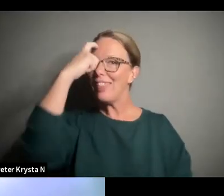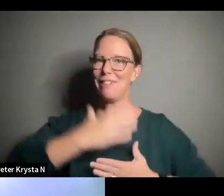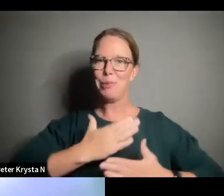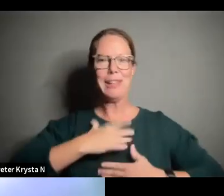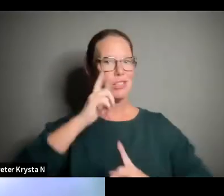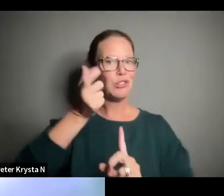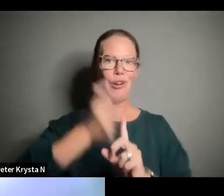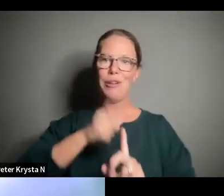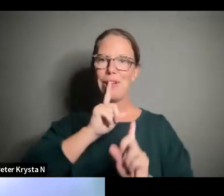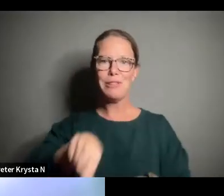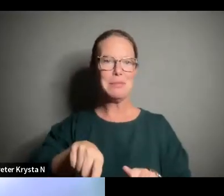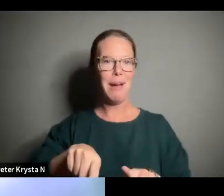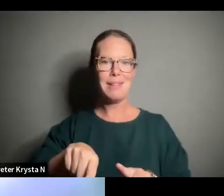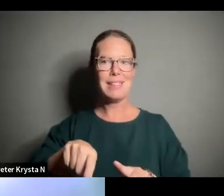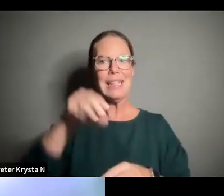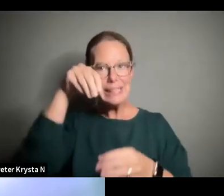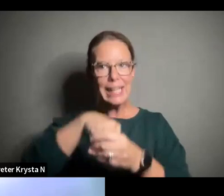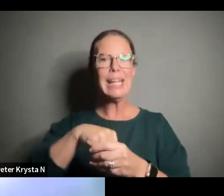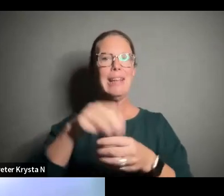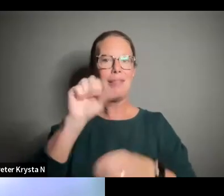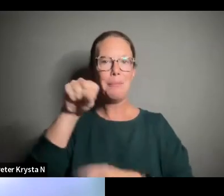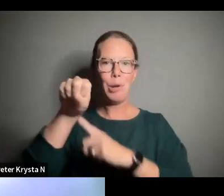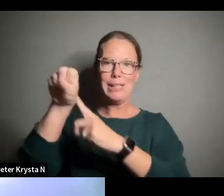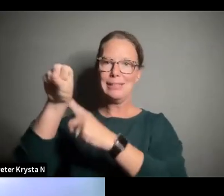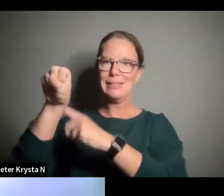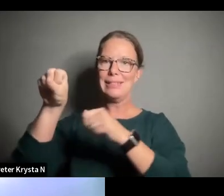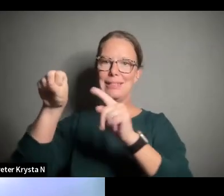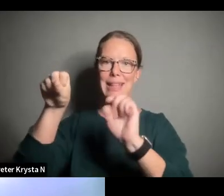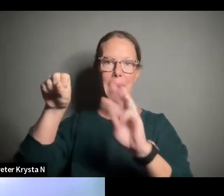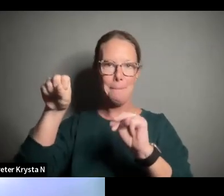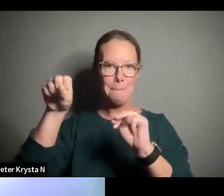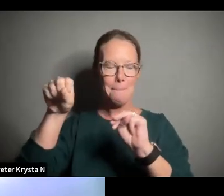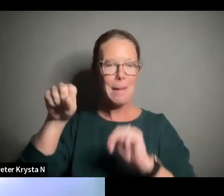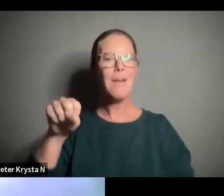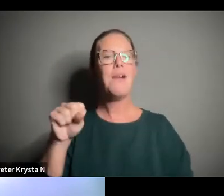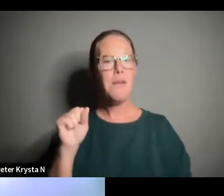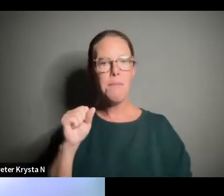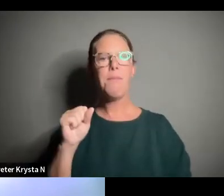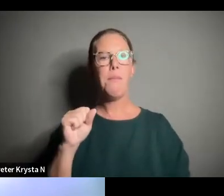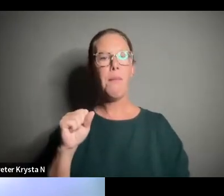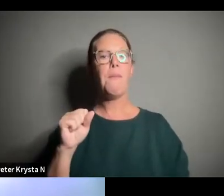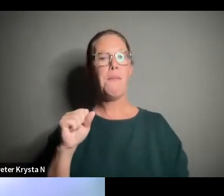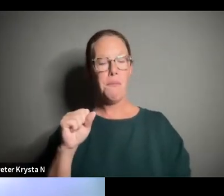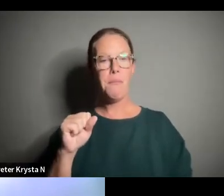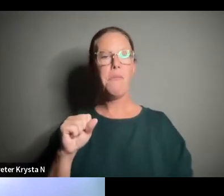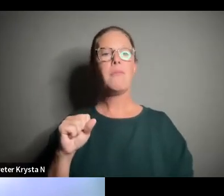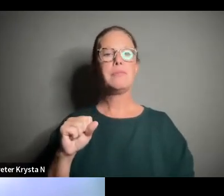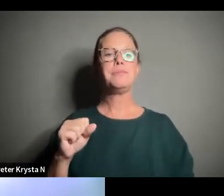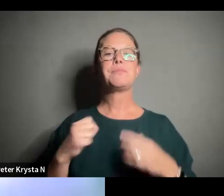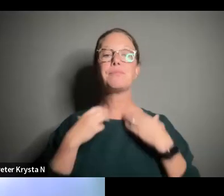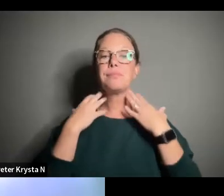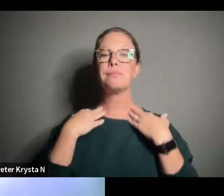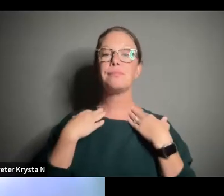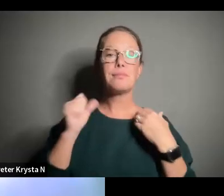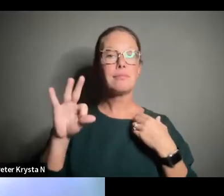automatic response that's in the brainstem. If those passageways are different than how we volitionally breathe, and if we open up